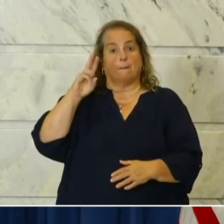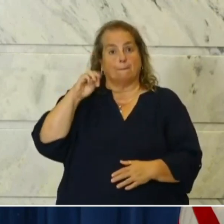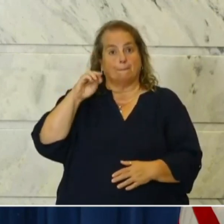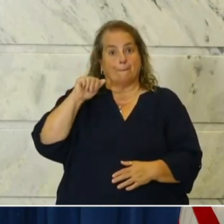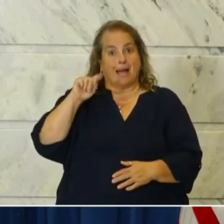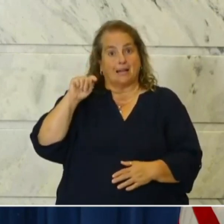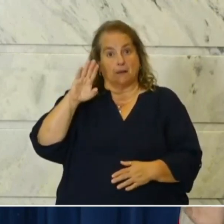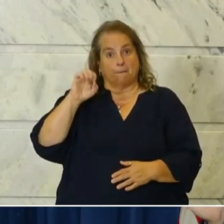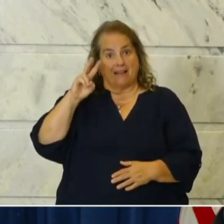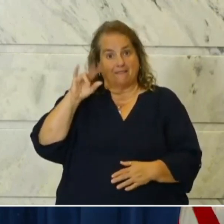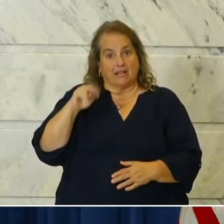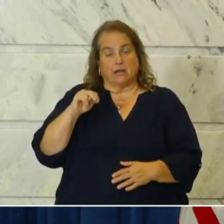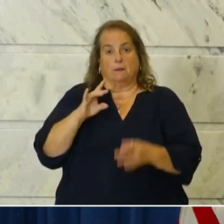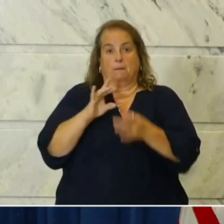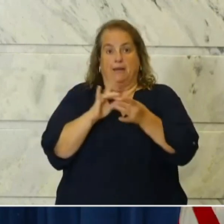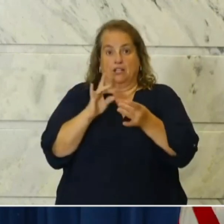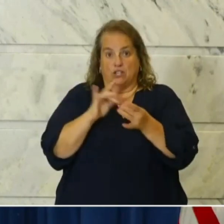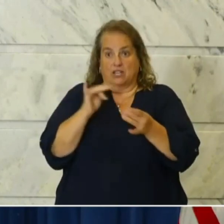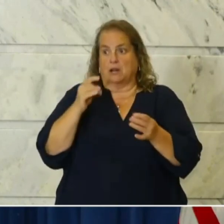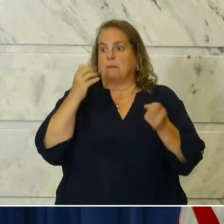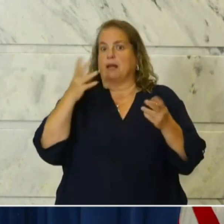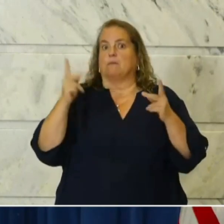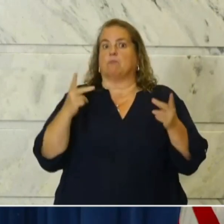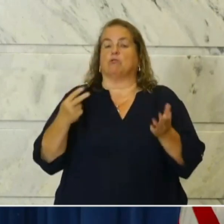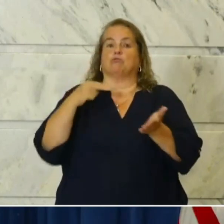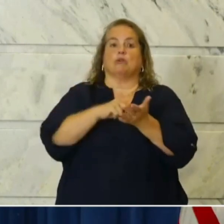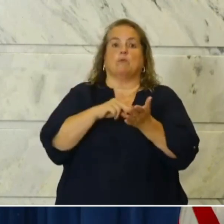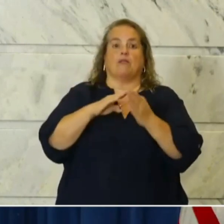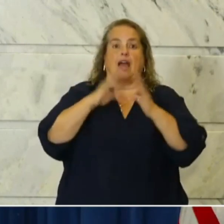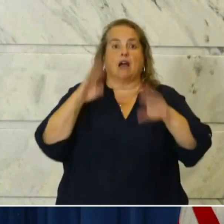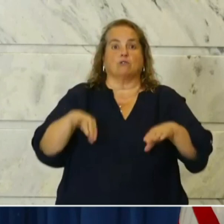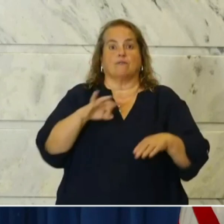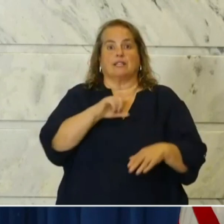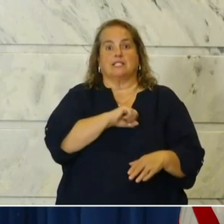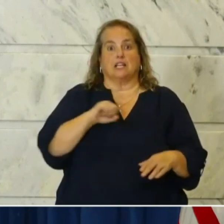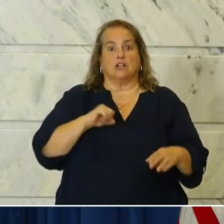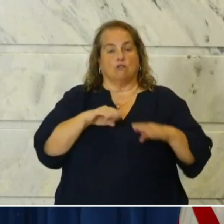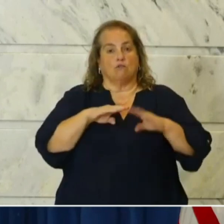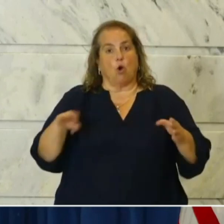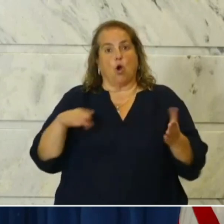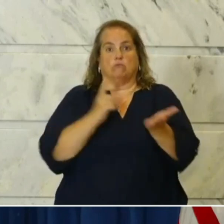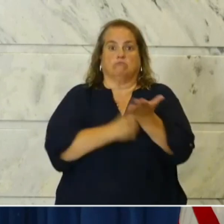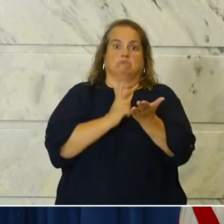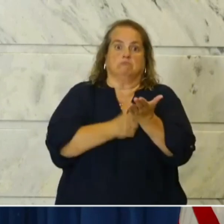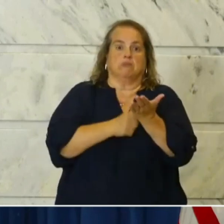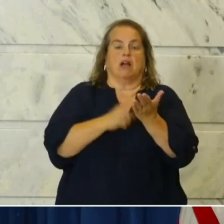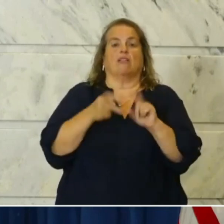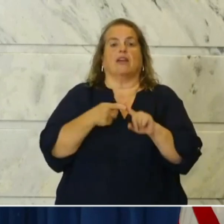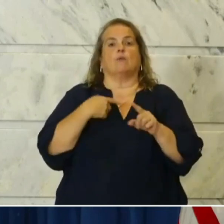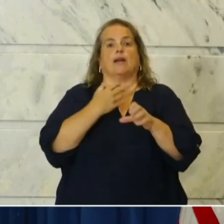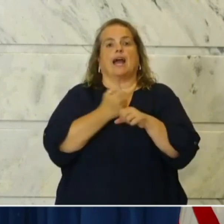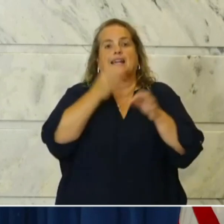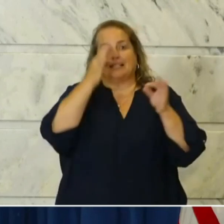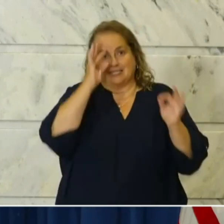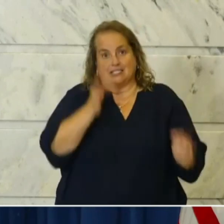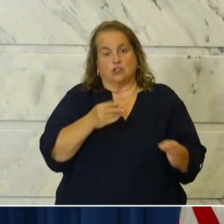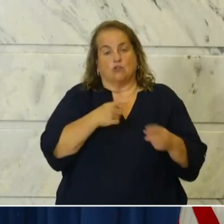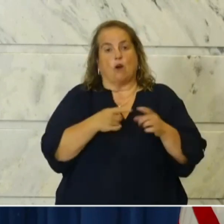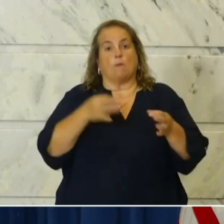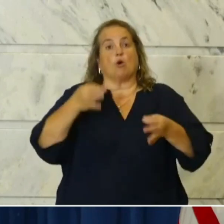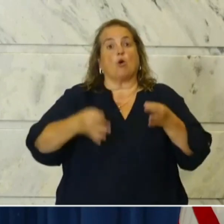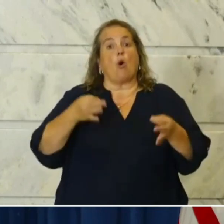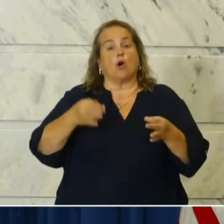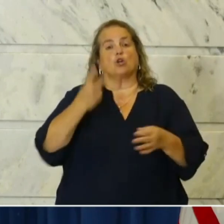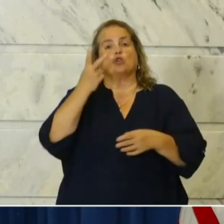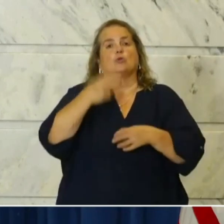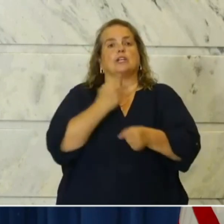a bunch of these things. Different people stood up on the House or the Senate floor and talked about it. And then we got a decision from the Court of Appeals 2 years after